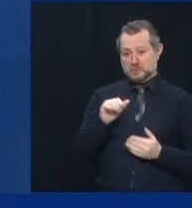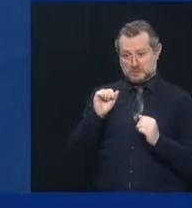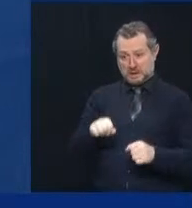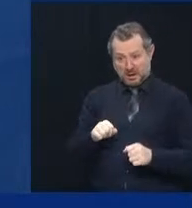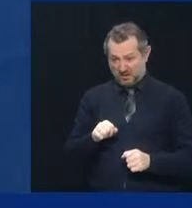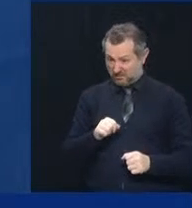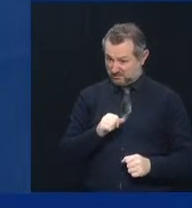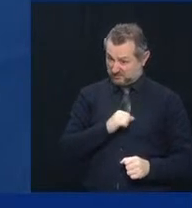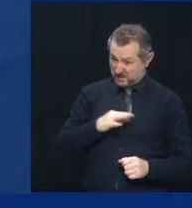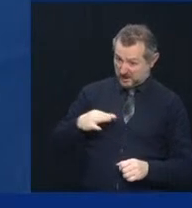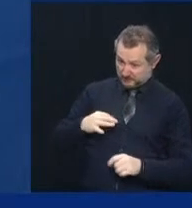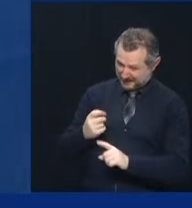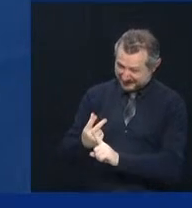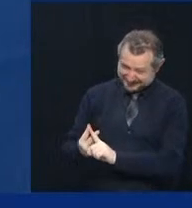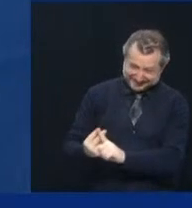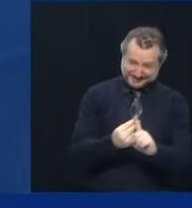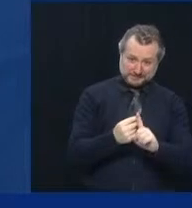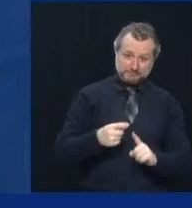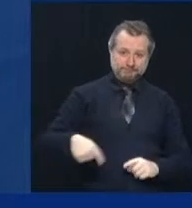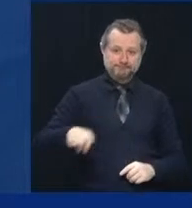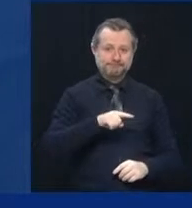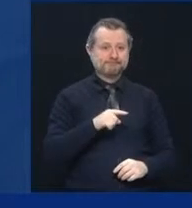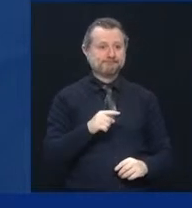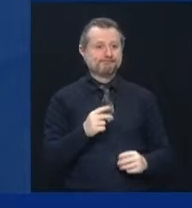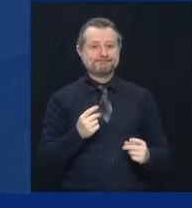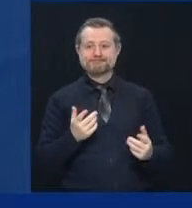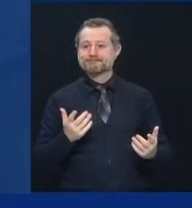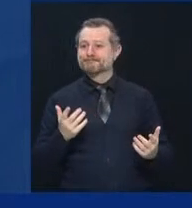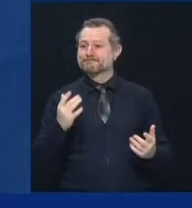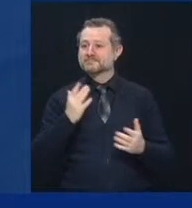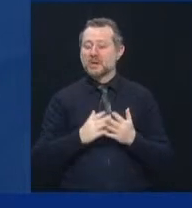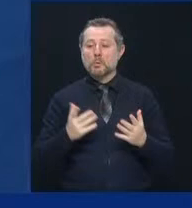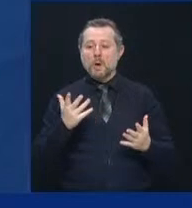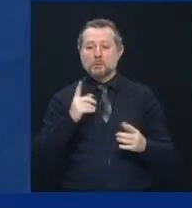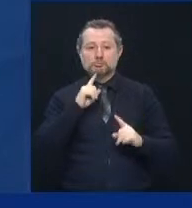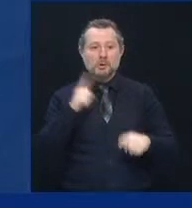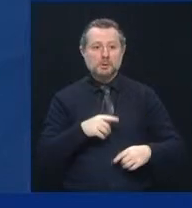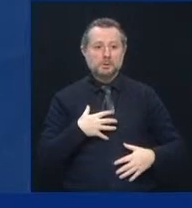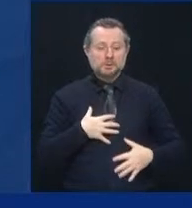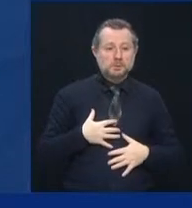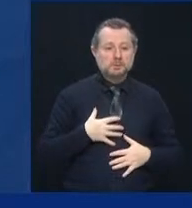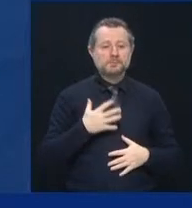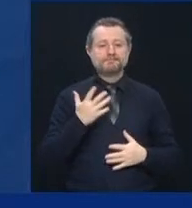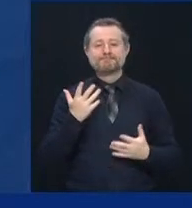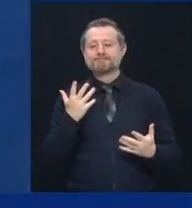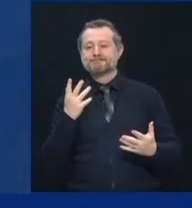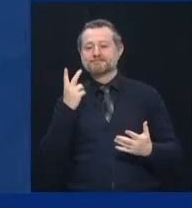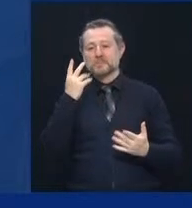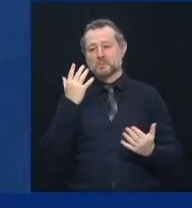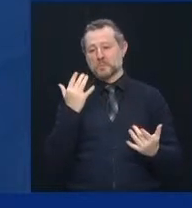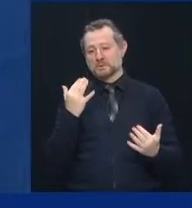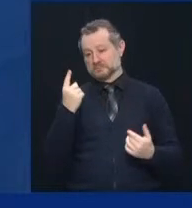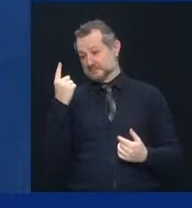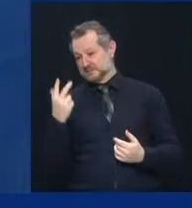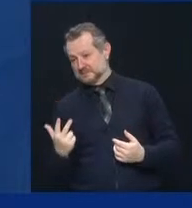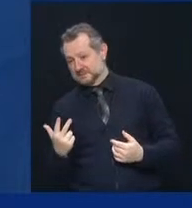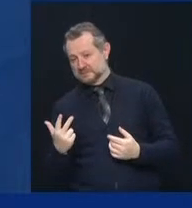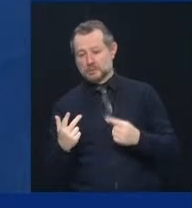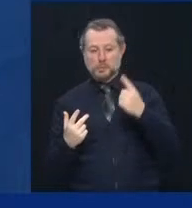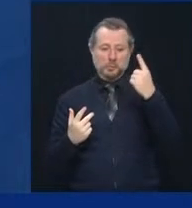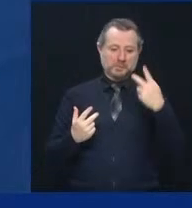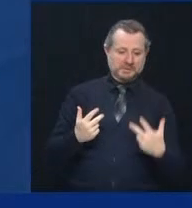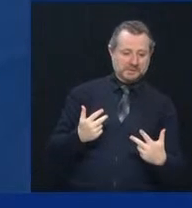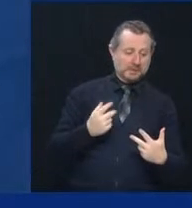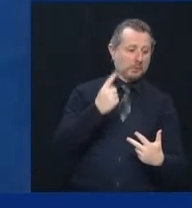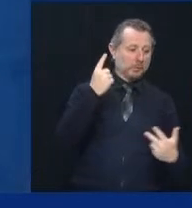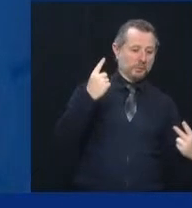just in case there was a reaction to the vaccine, so they're doing 1/3, 1/3, 1/3. 44% have been vaccinated. They'll all